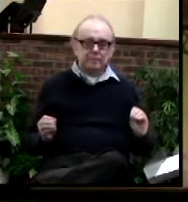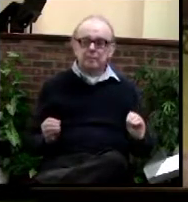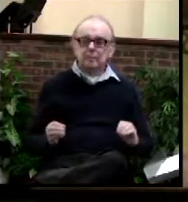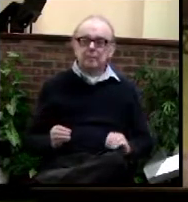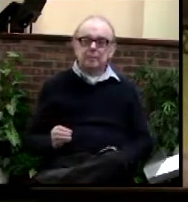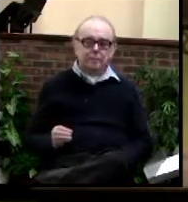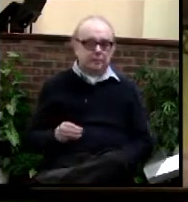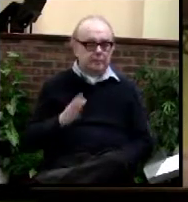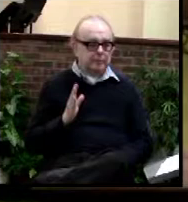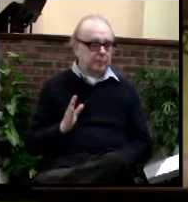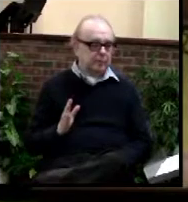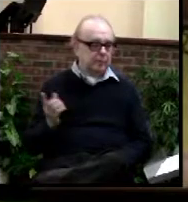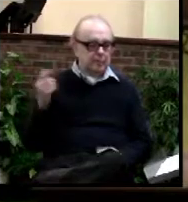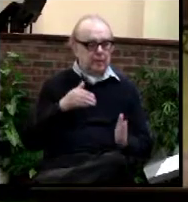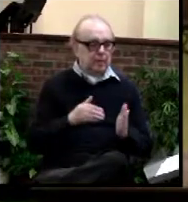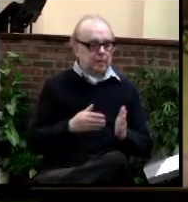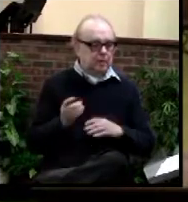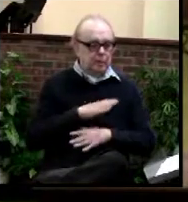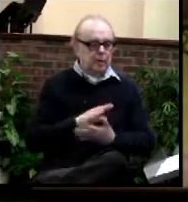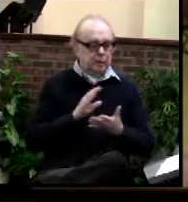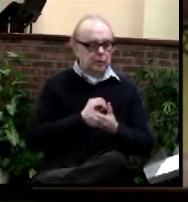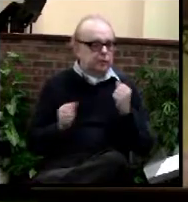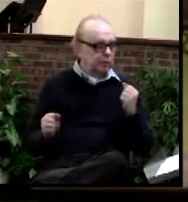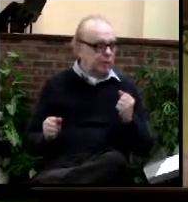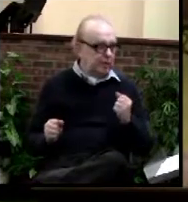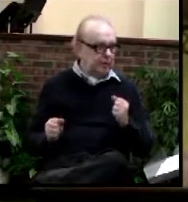God is coming one day to destroy his enemies.